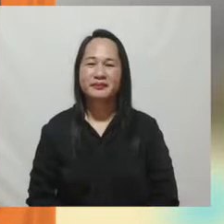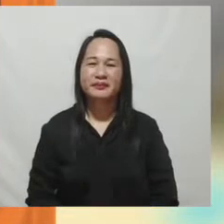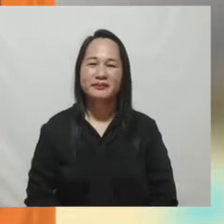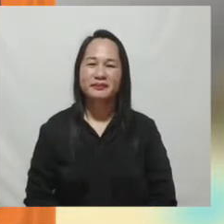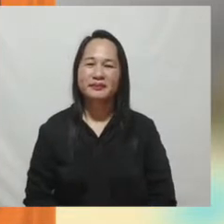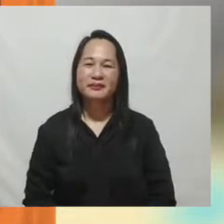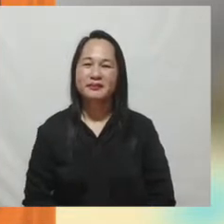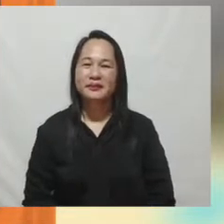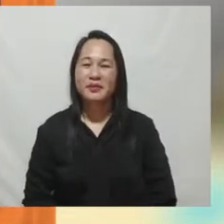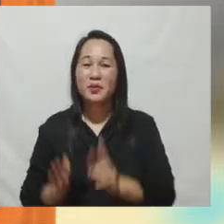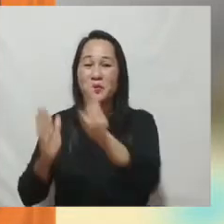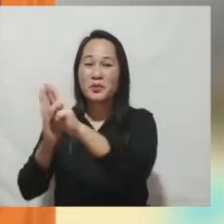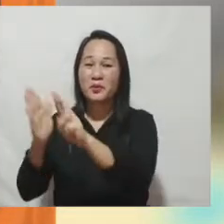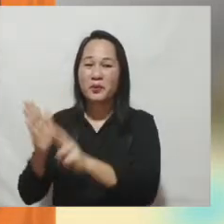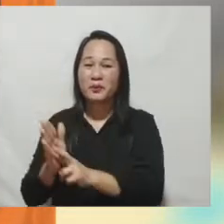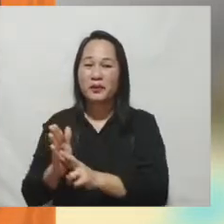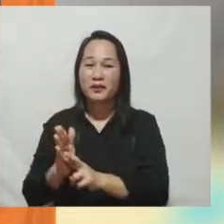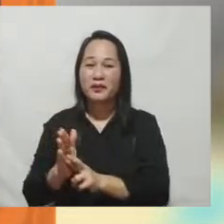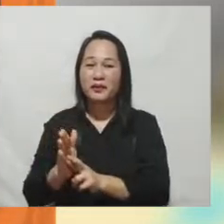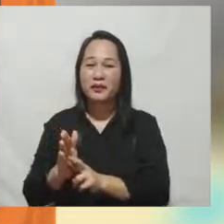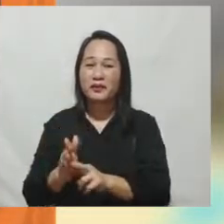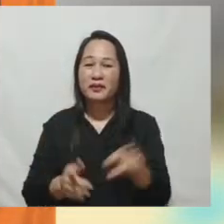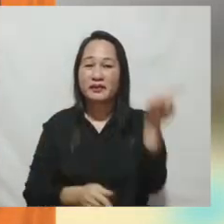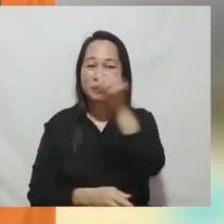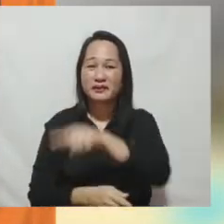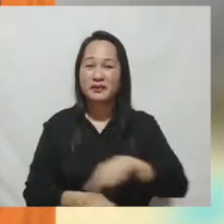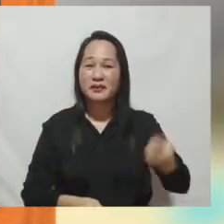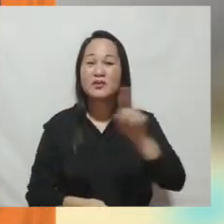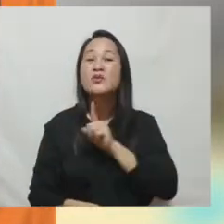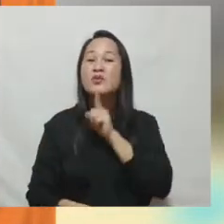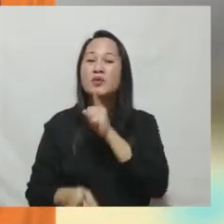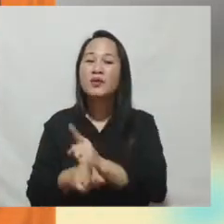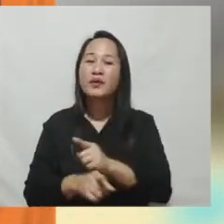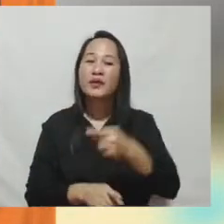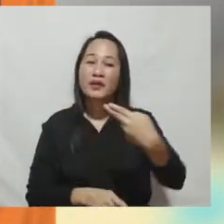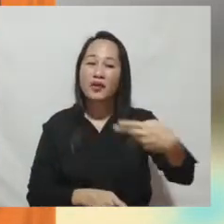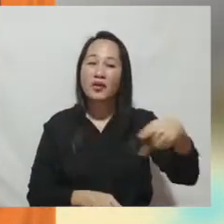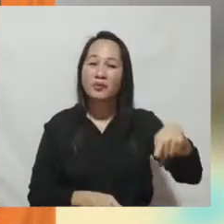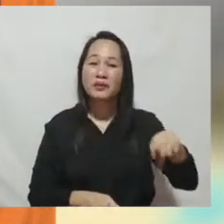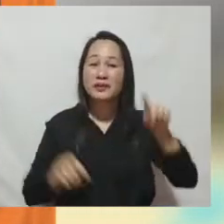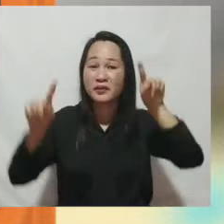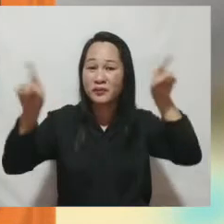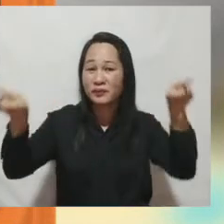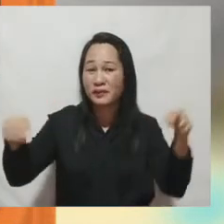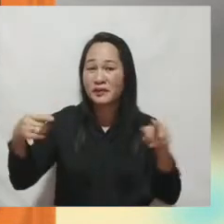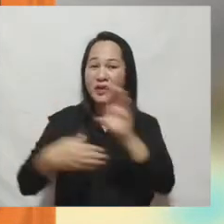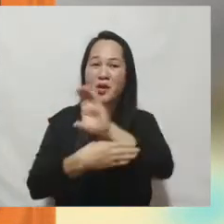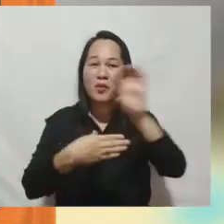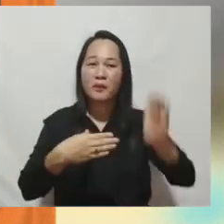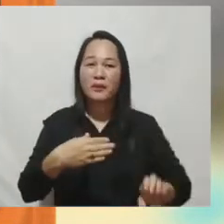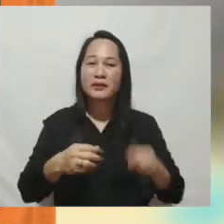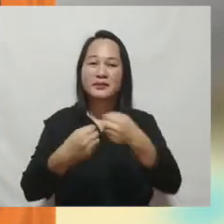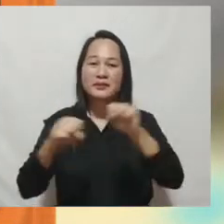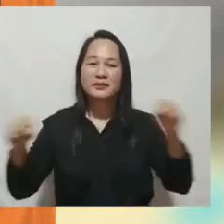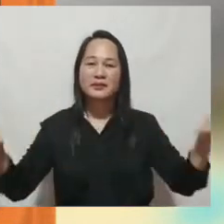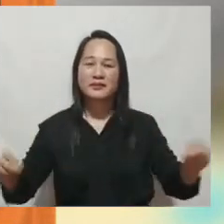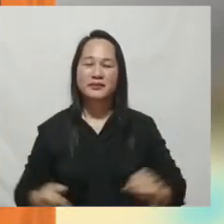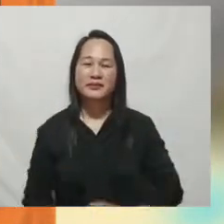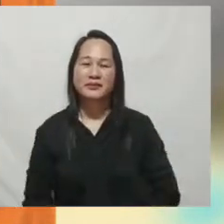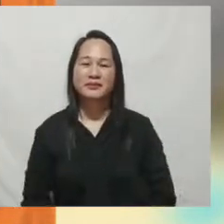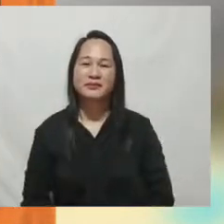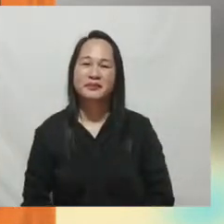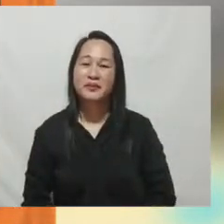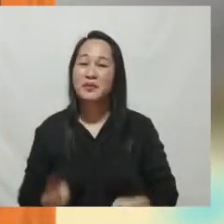Directions. Encircle the correct homophones in the parentheses to complete the sentence. Number